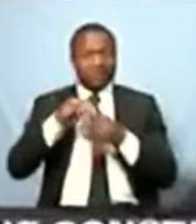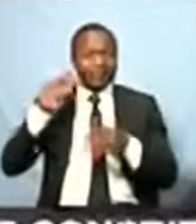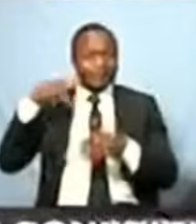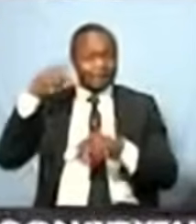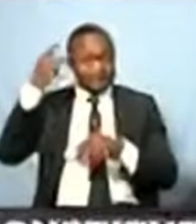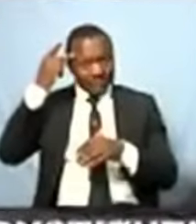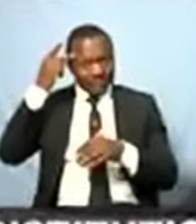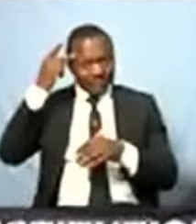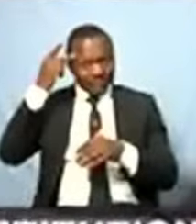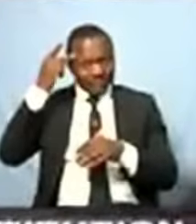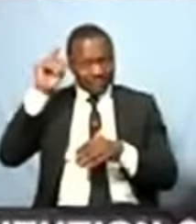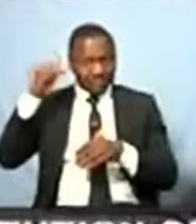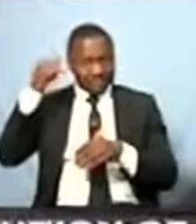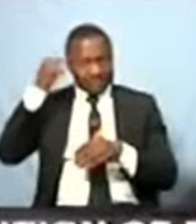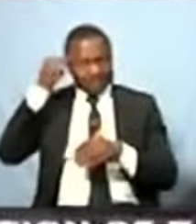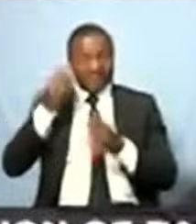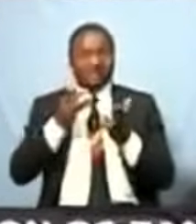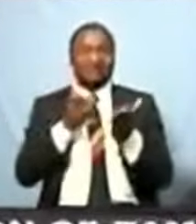politicization of the civil service.